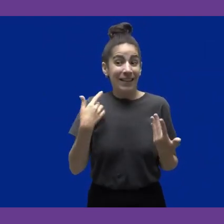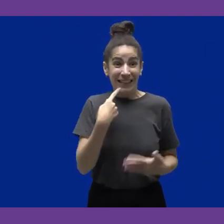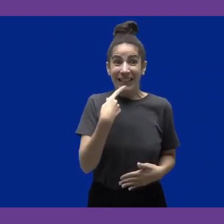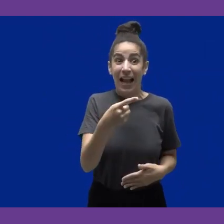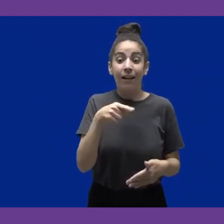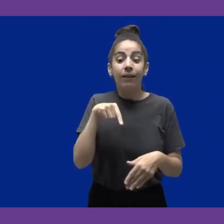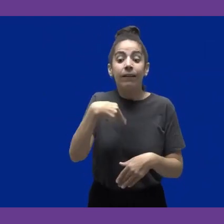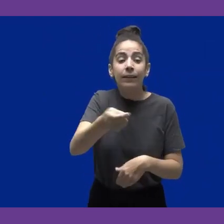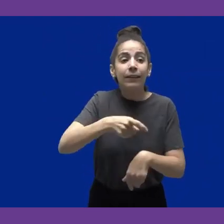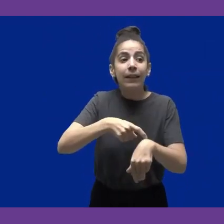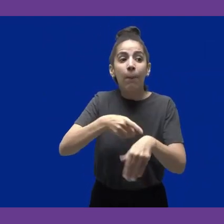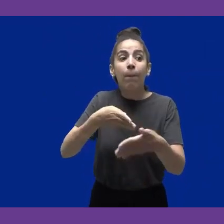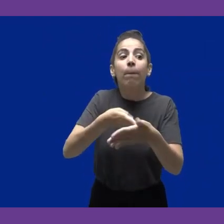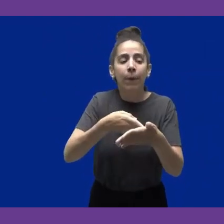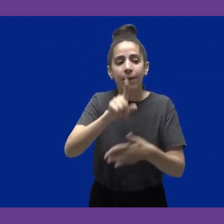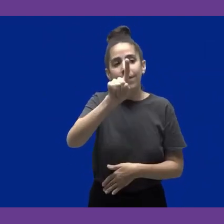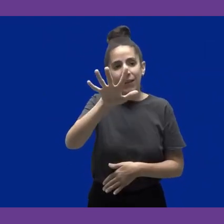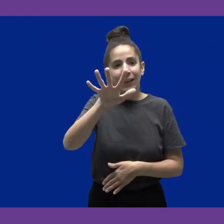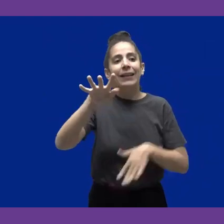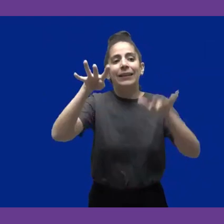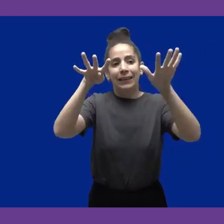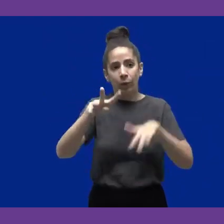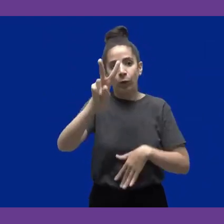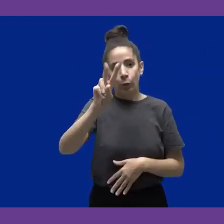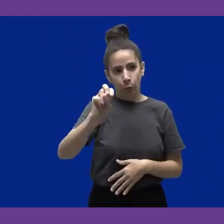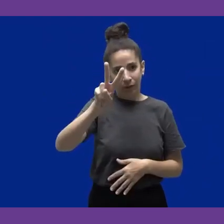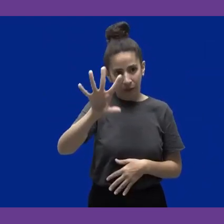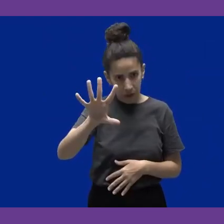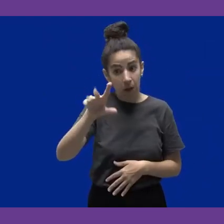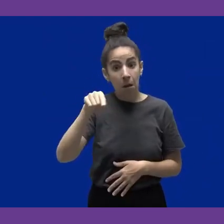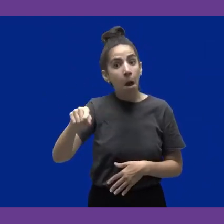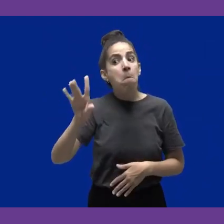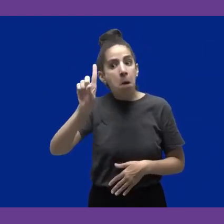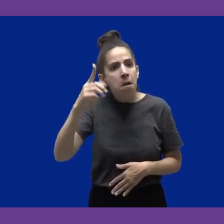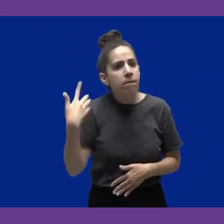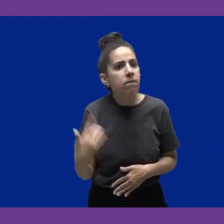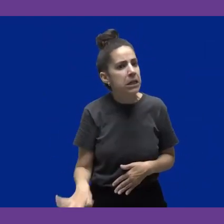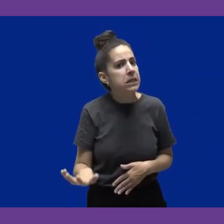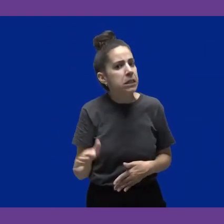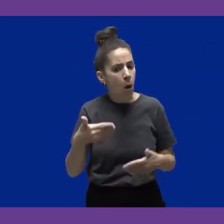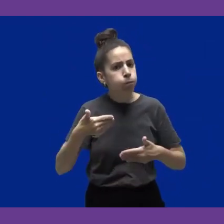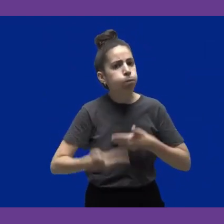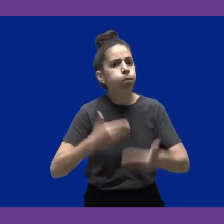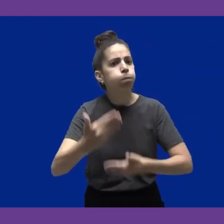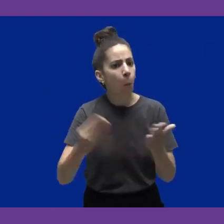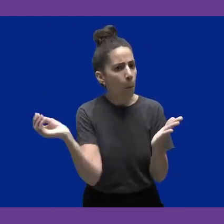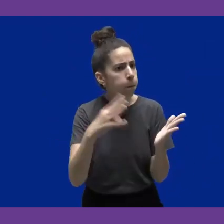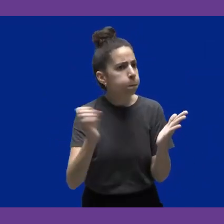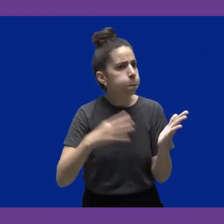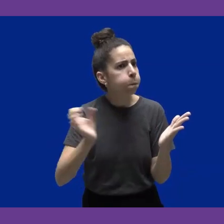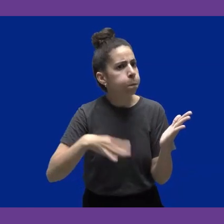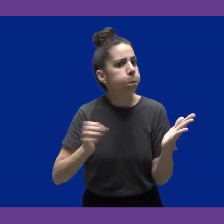and also this document is very well advanced. We are already working with version 15, which